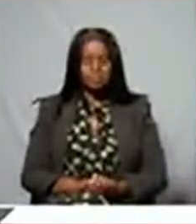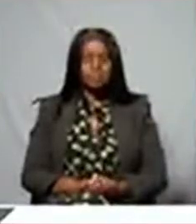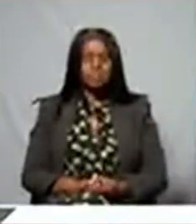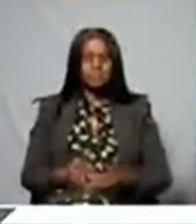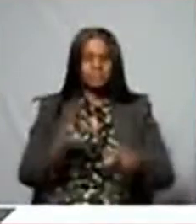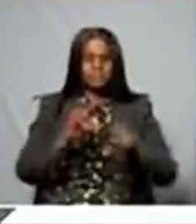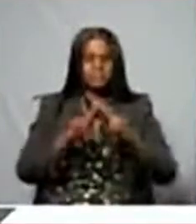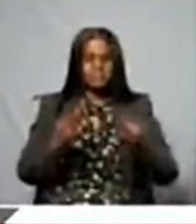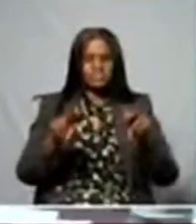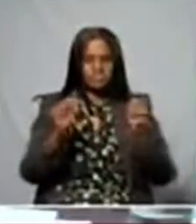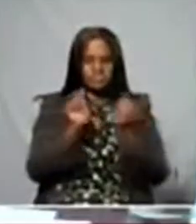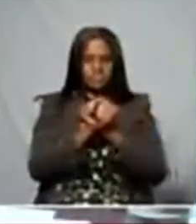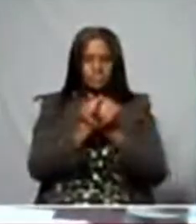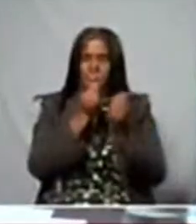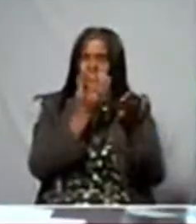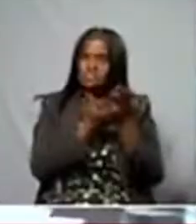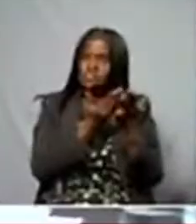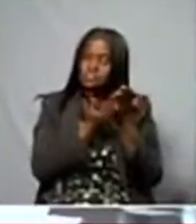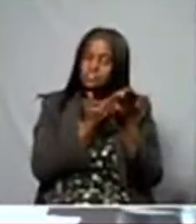Chair, in terms of